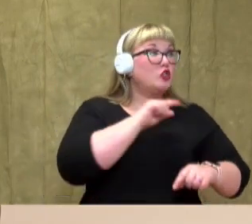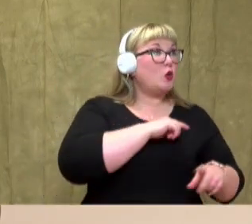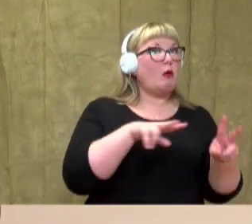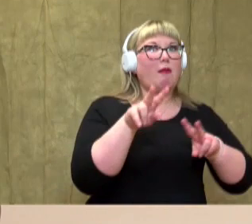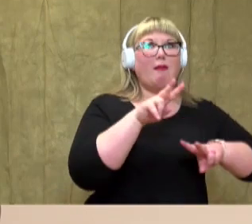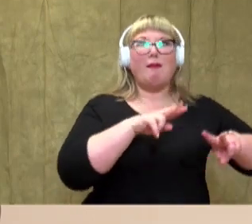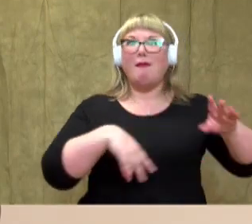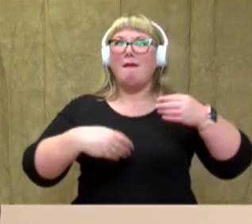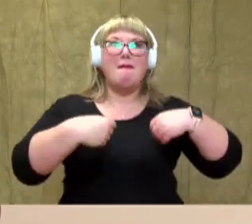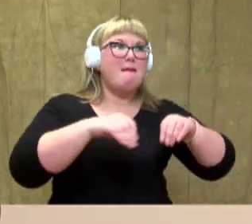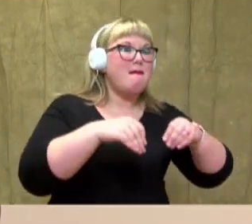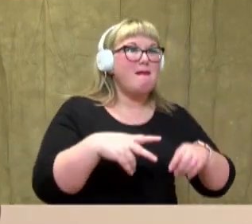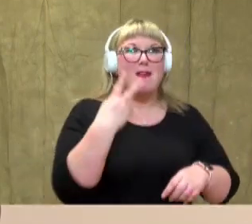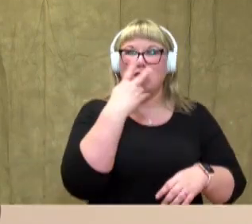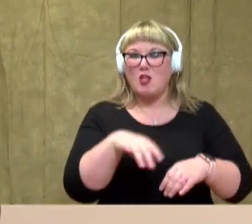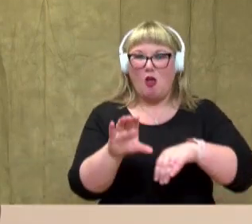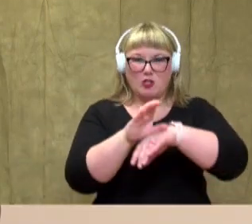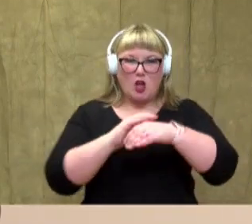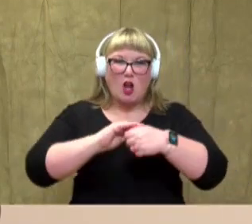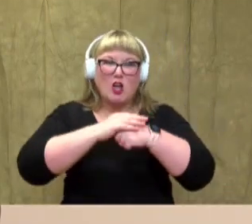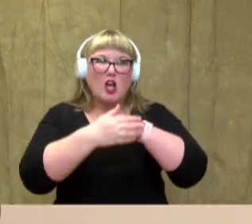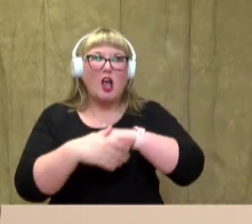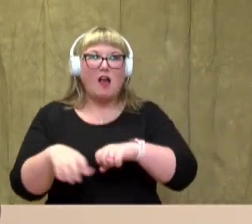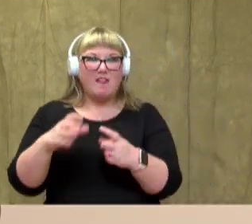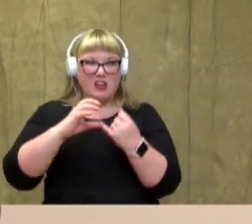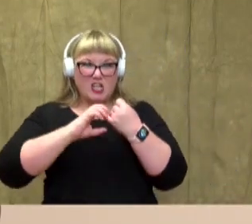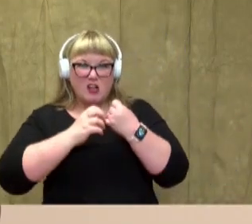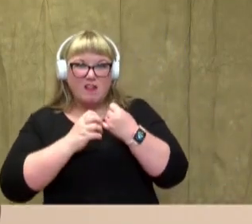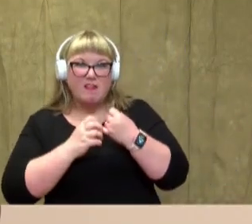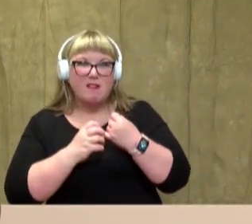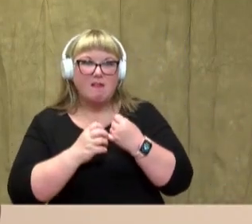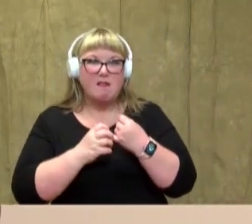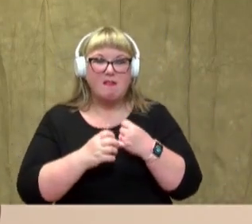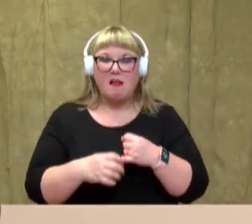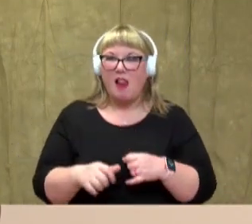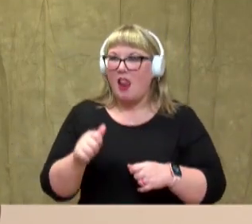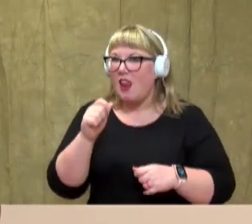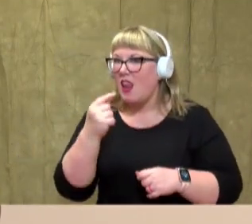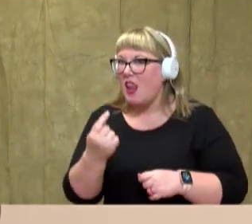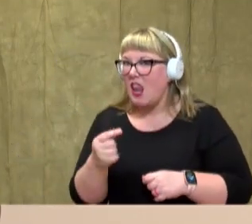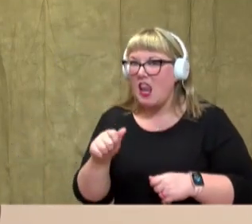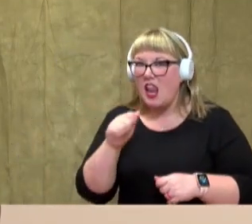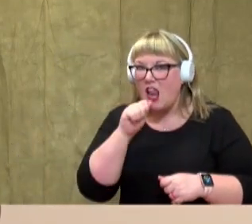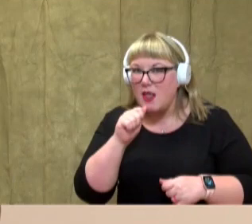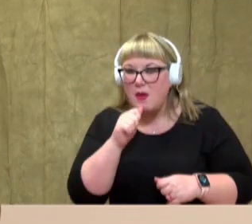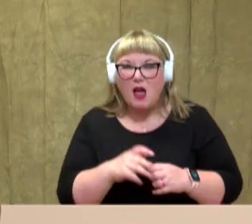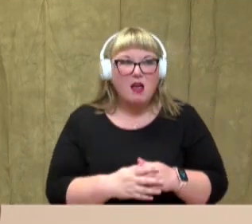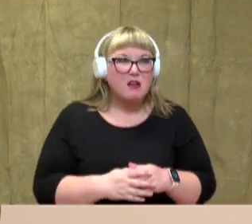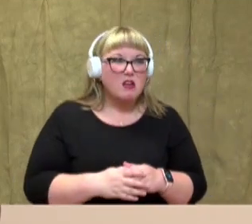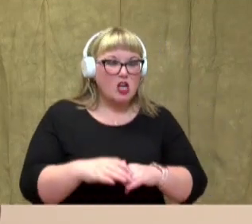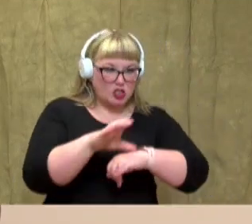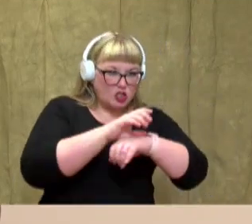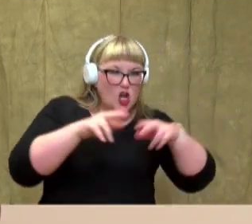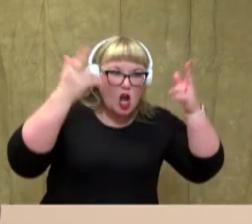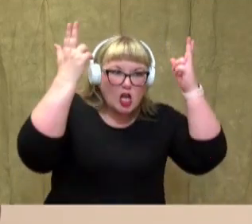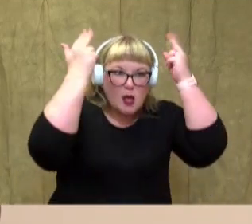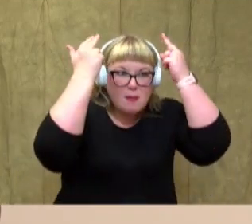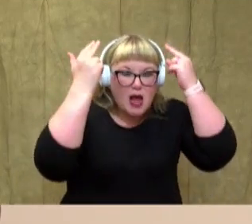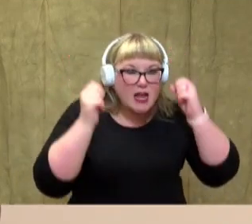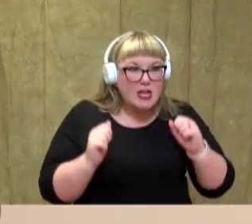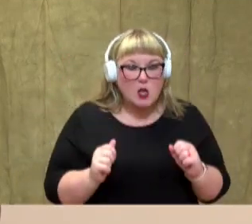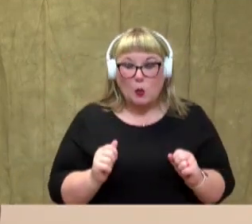saw chocolate-covered cherries and fudge-flavored lollipops. A chocolate bunny caught his